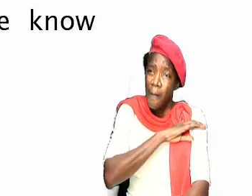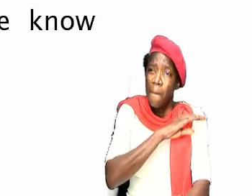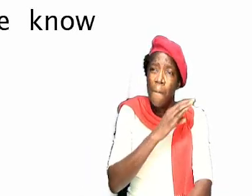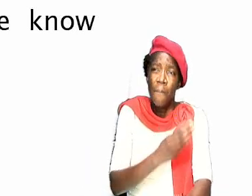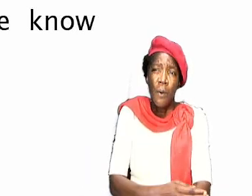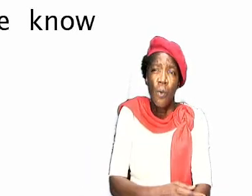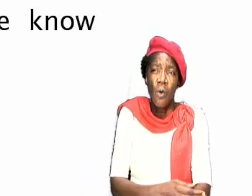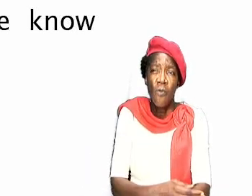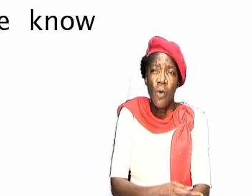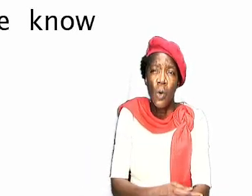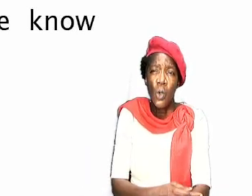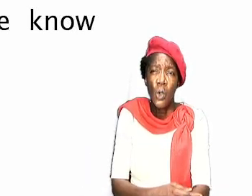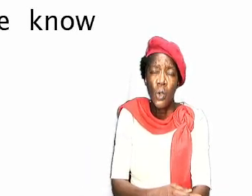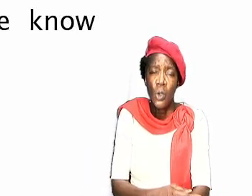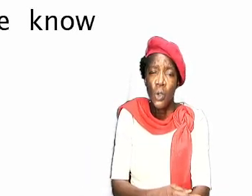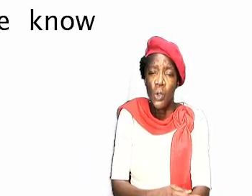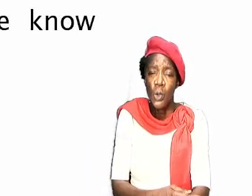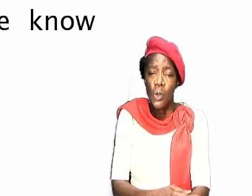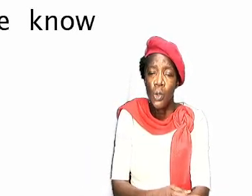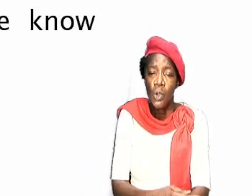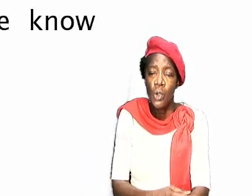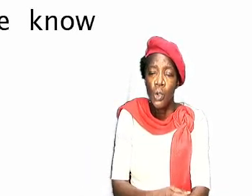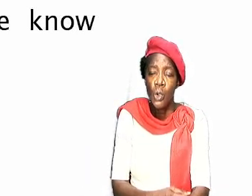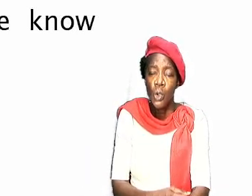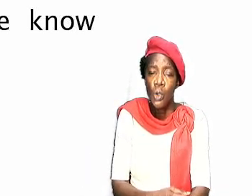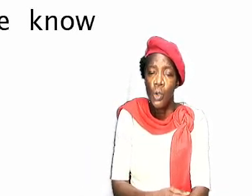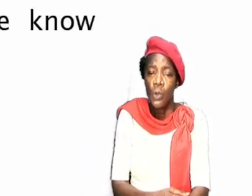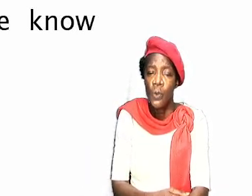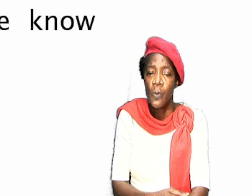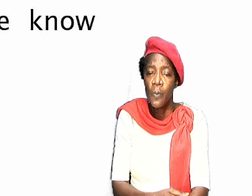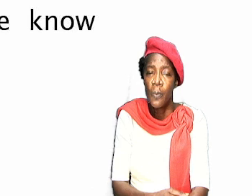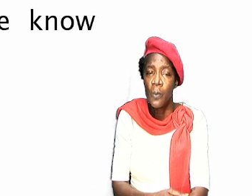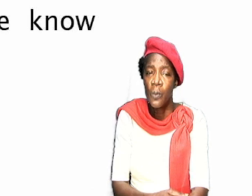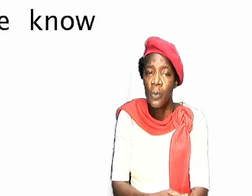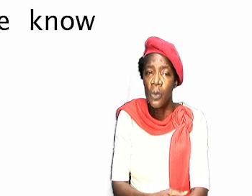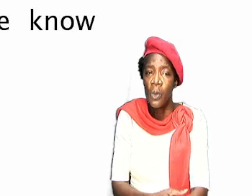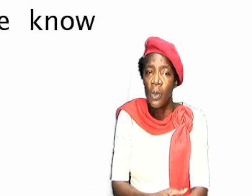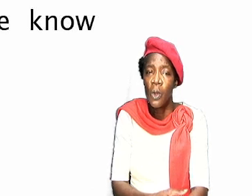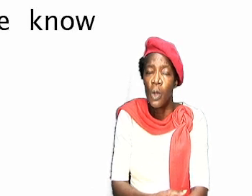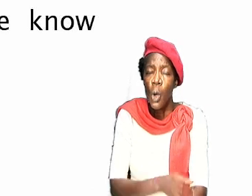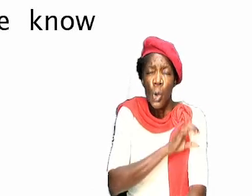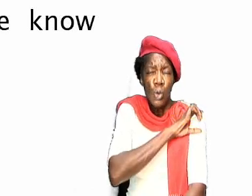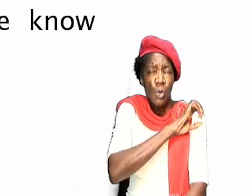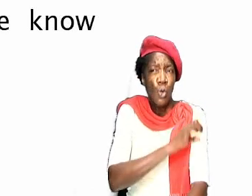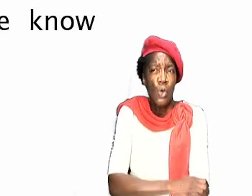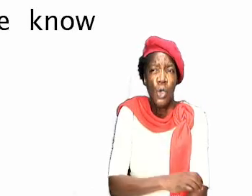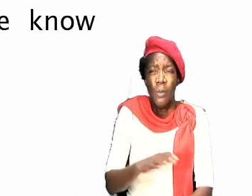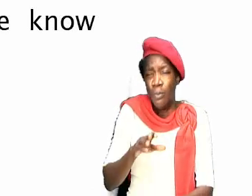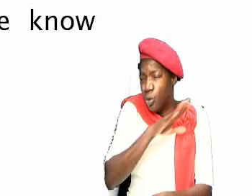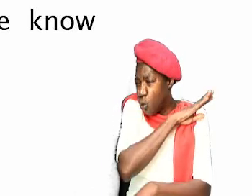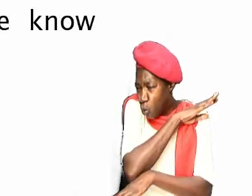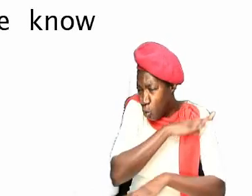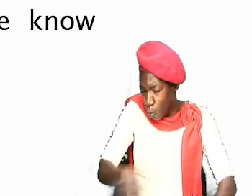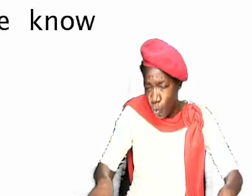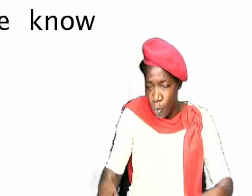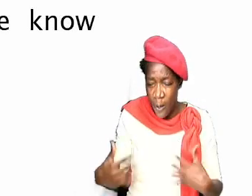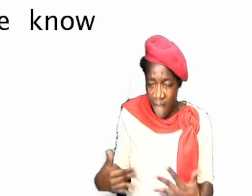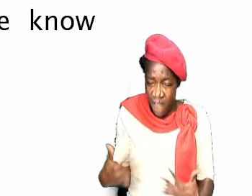He's a courageous and he's courageous and he fears nothing.